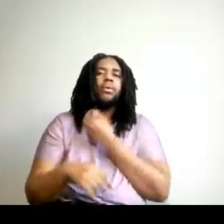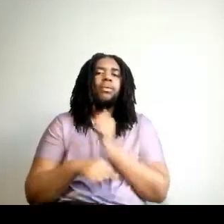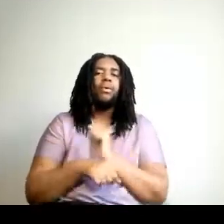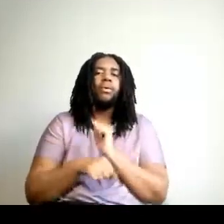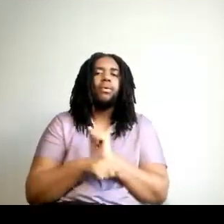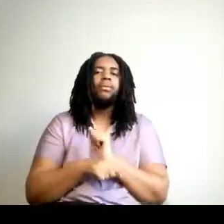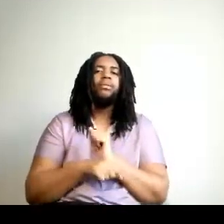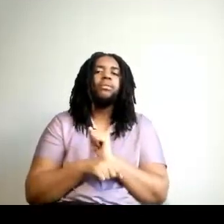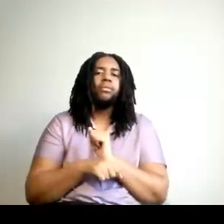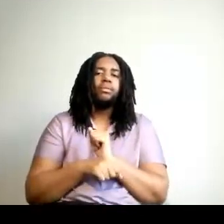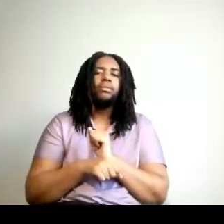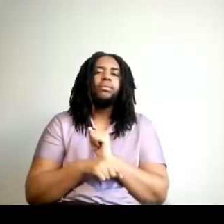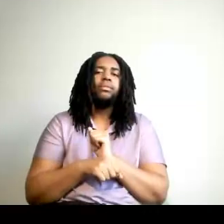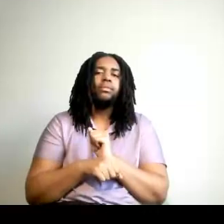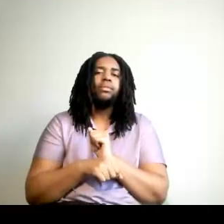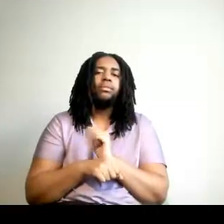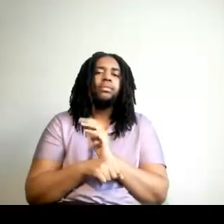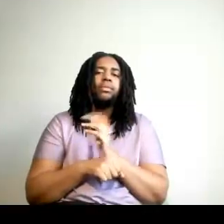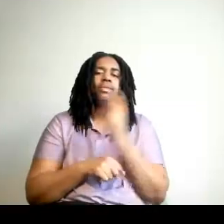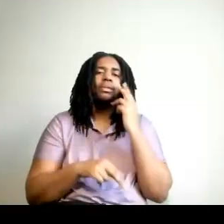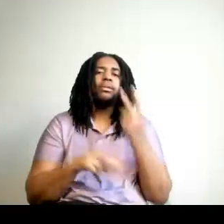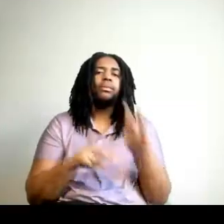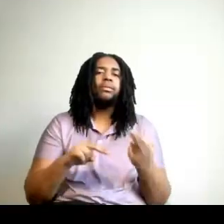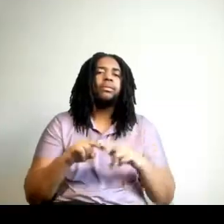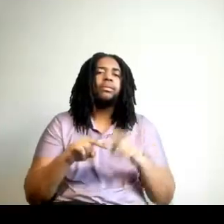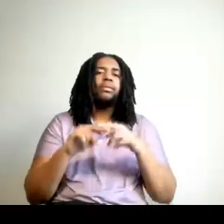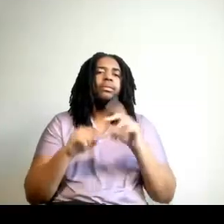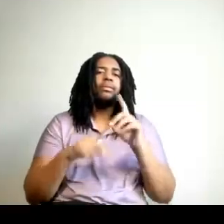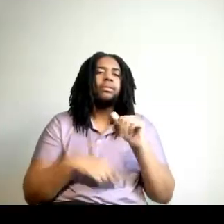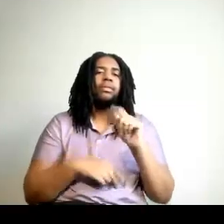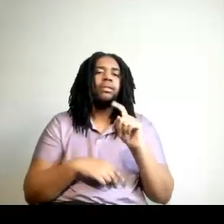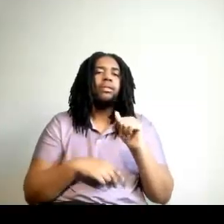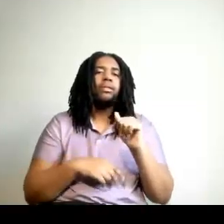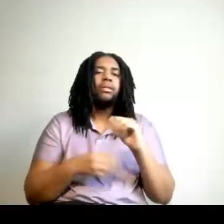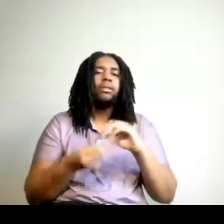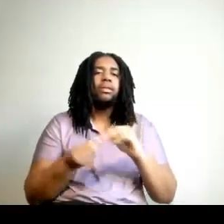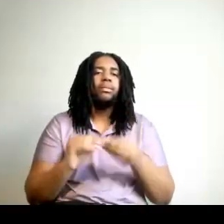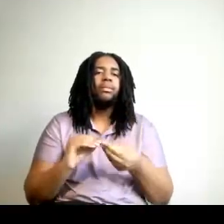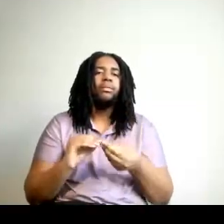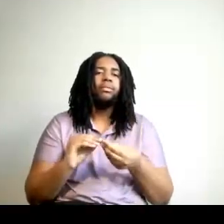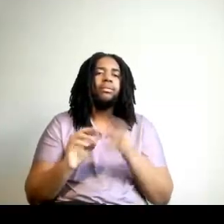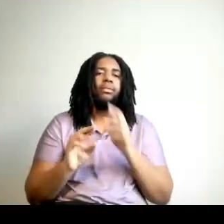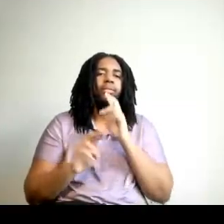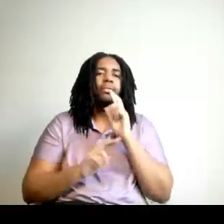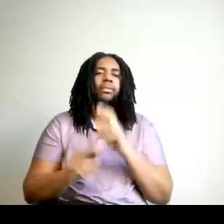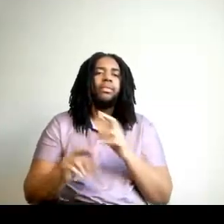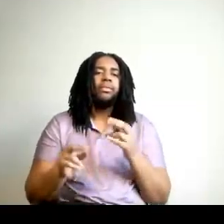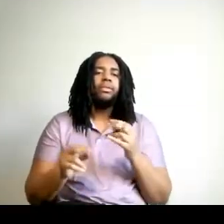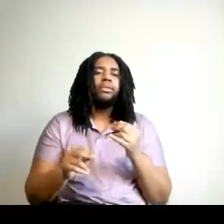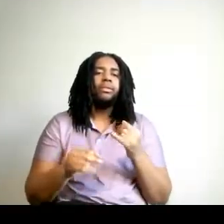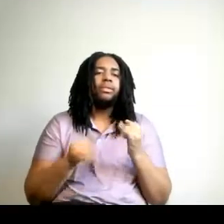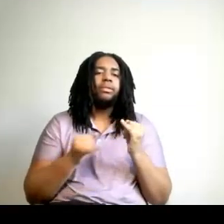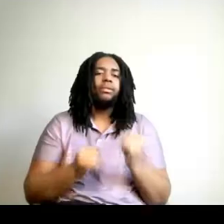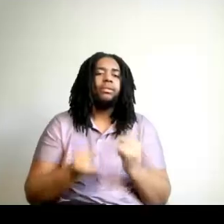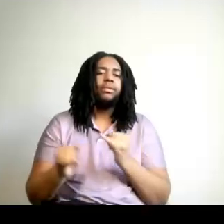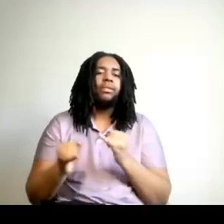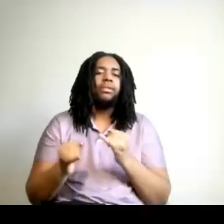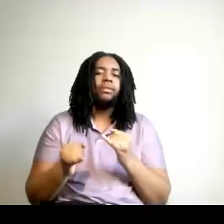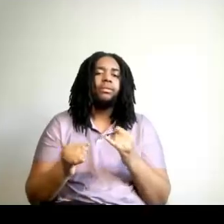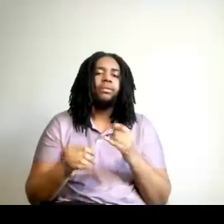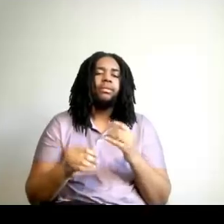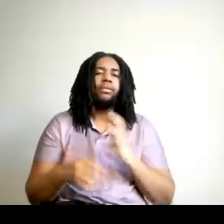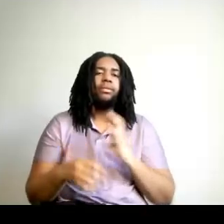that there is increasing data showing that the number of recorded individuals reporting themselves as being